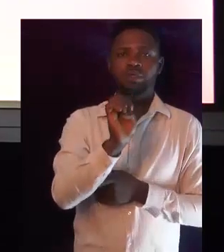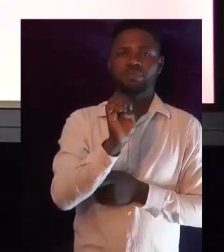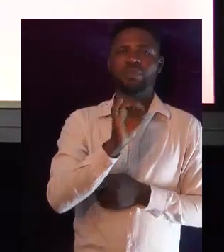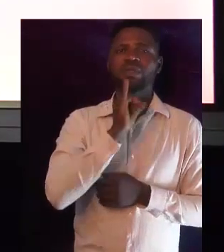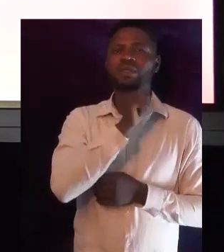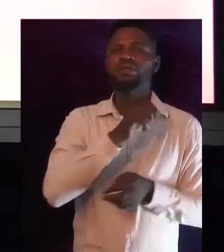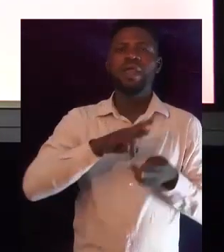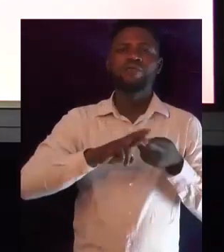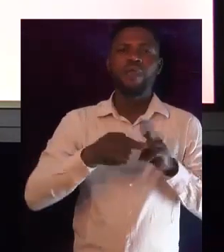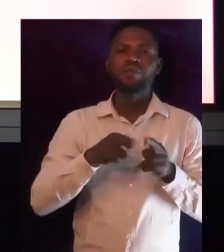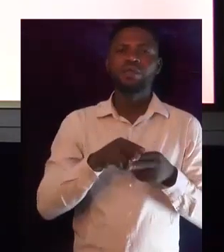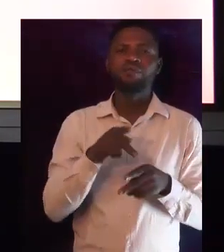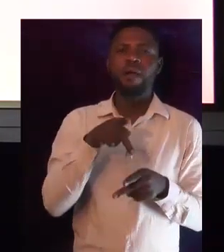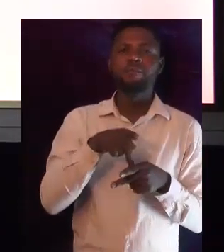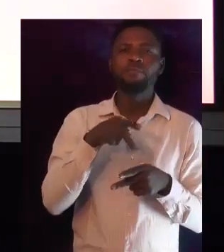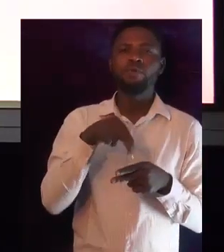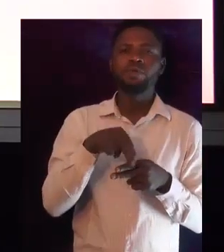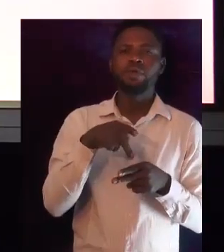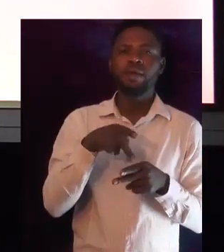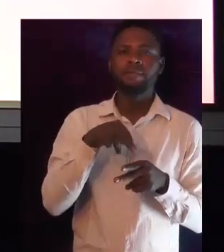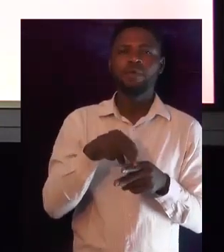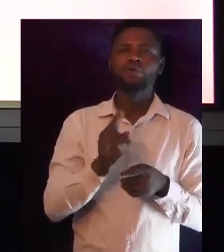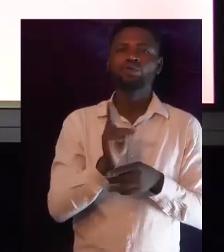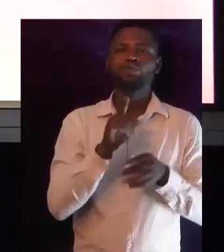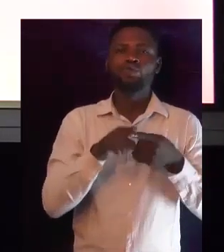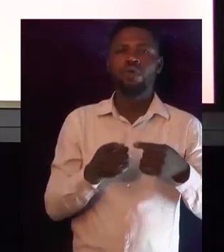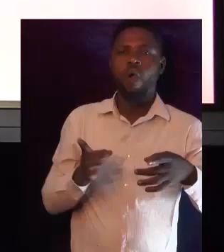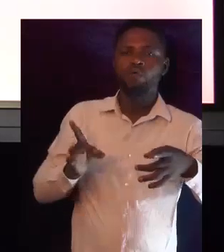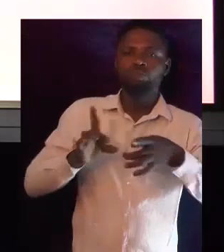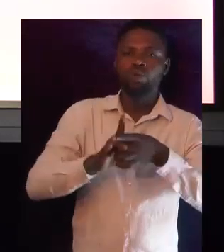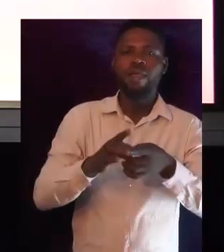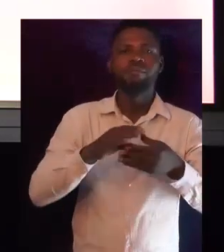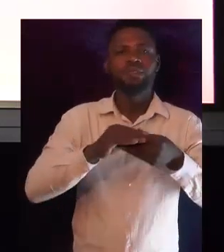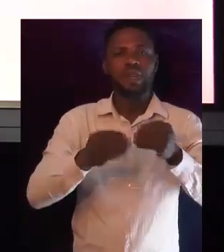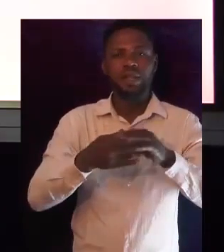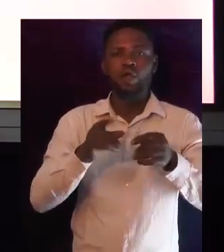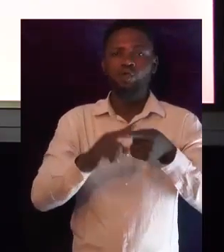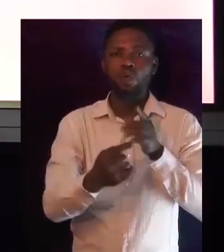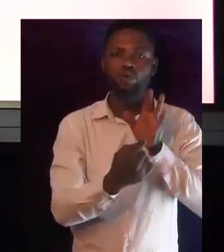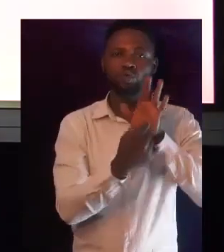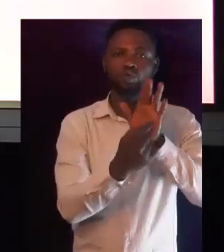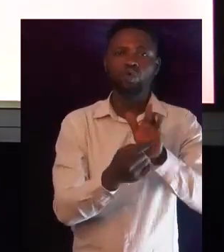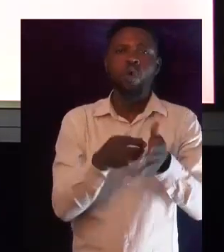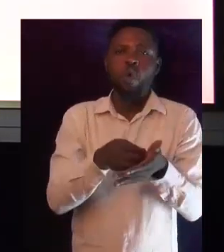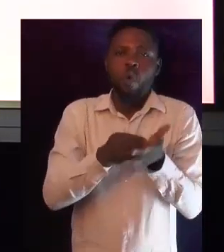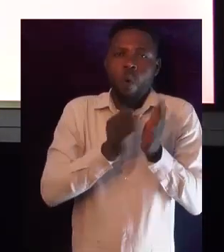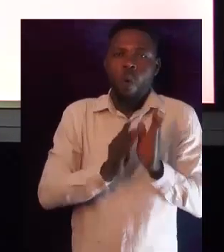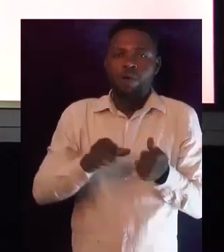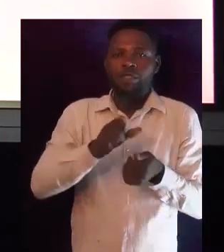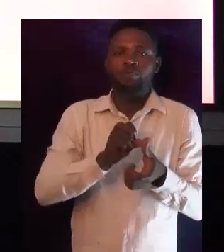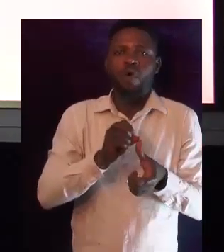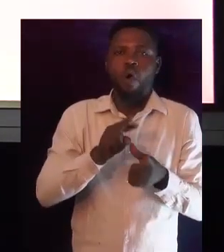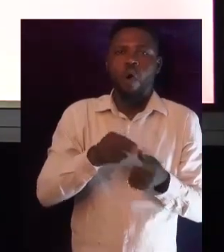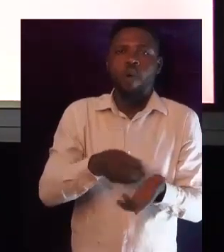W-H-O-S-E. It's a relative pronoun which is used to join sentences to show